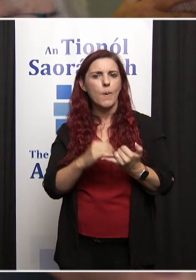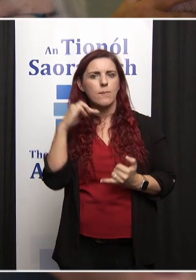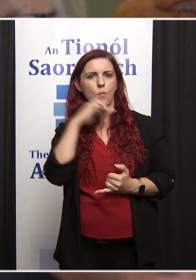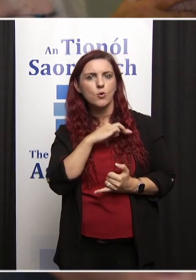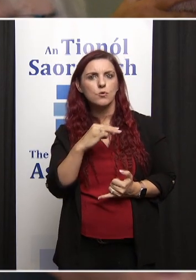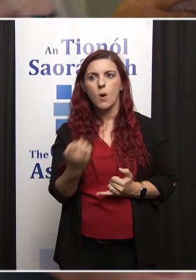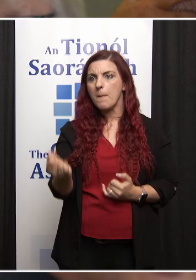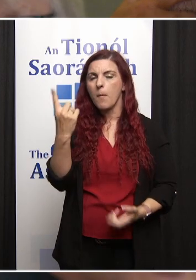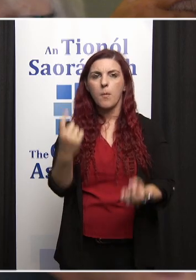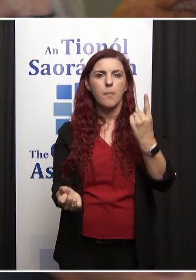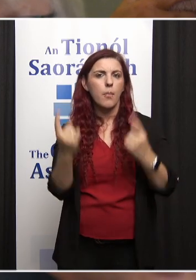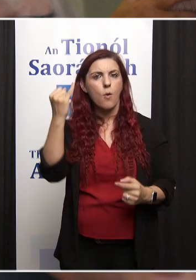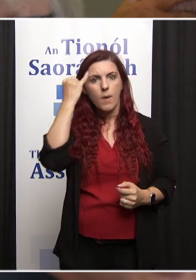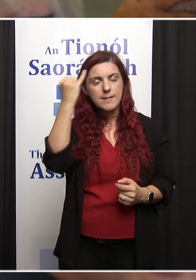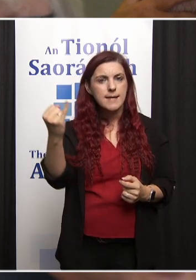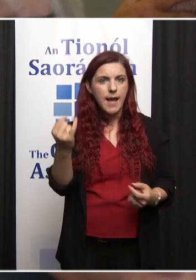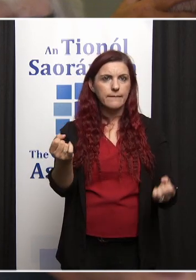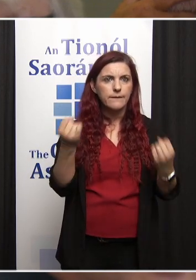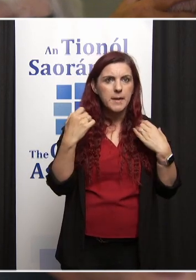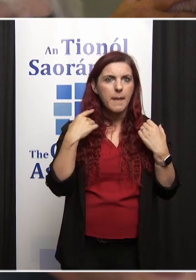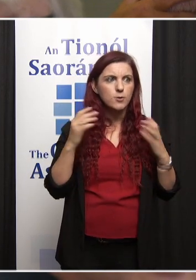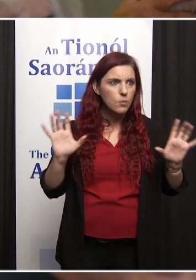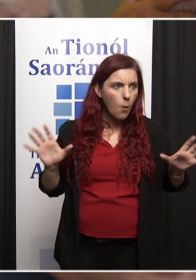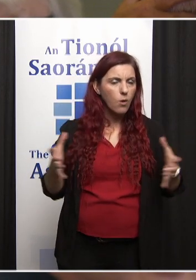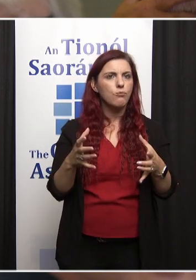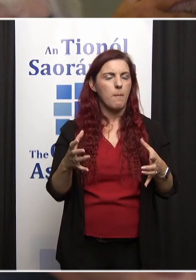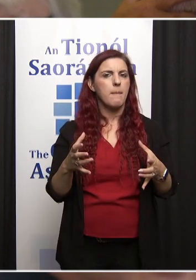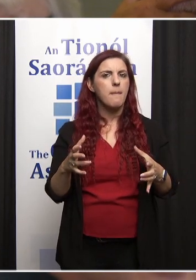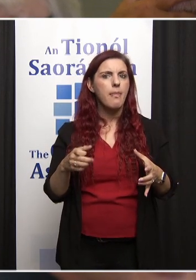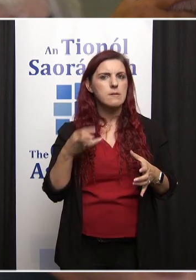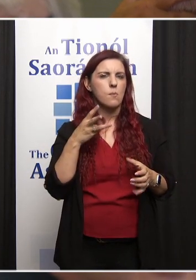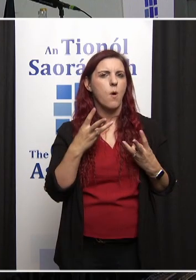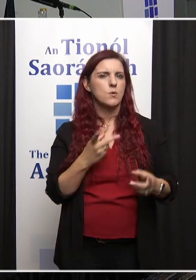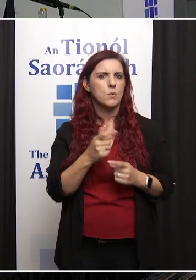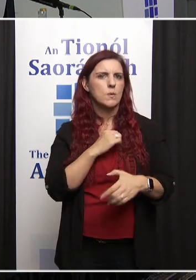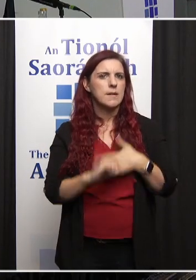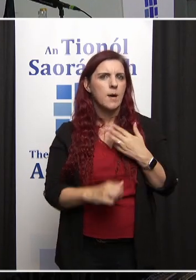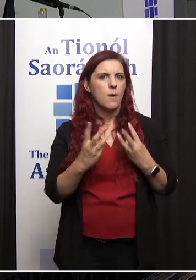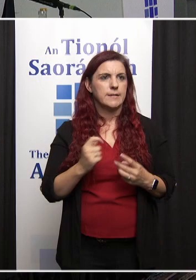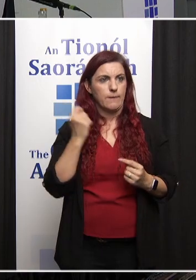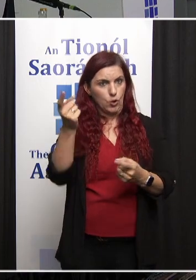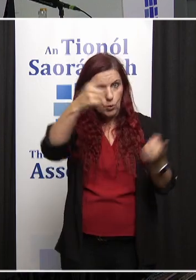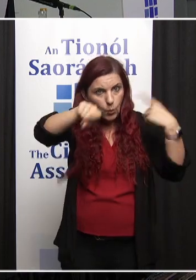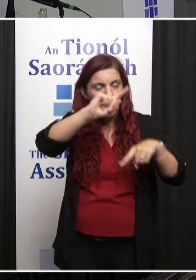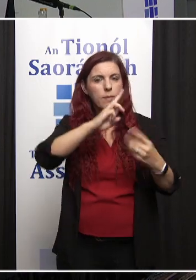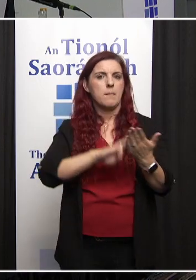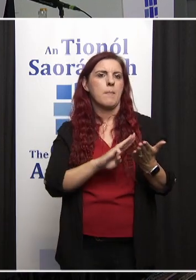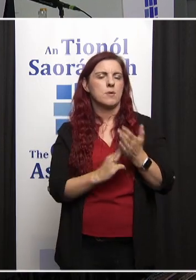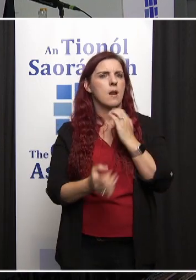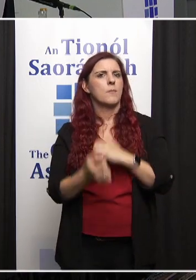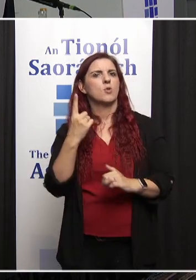up with their deliberations and give feedback to the general group. And that's what we want to do today. We want to give you the chance to put